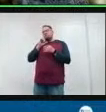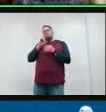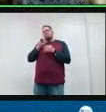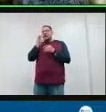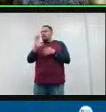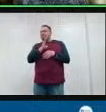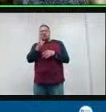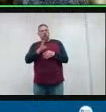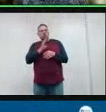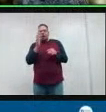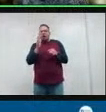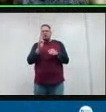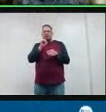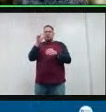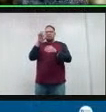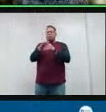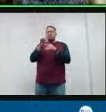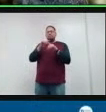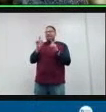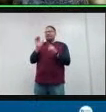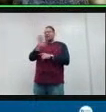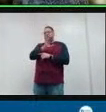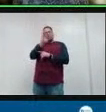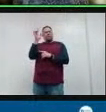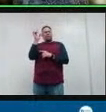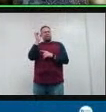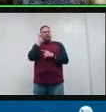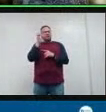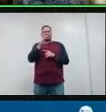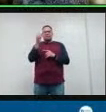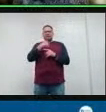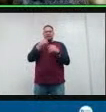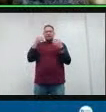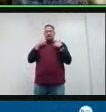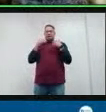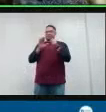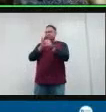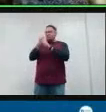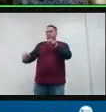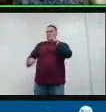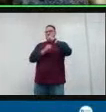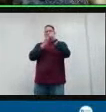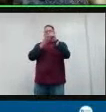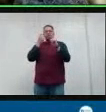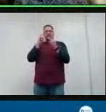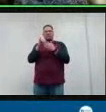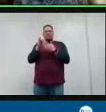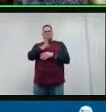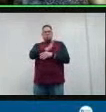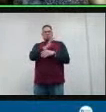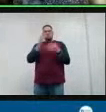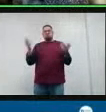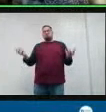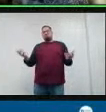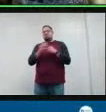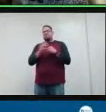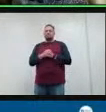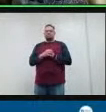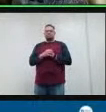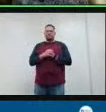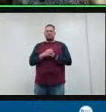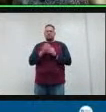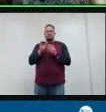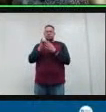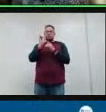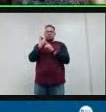vote, just where their thoughts were at. And I had full support from the board. And so in that instance, I